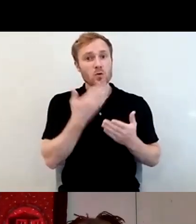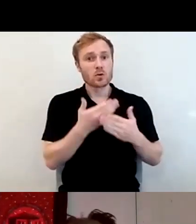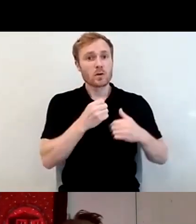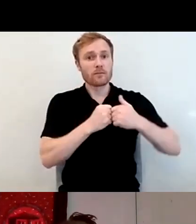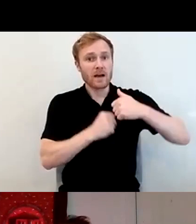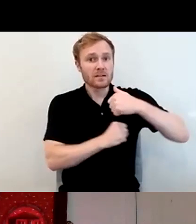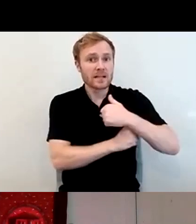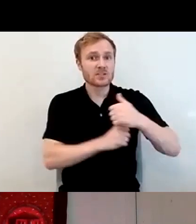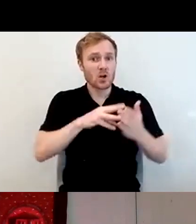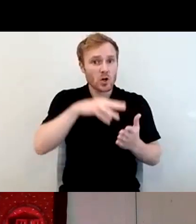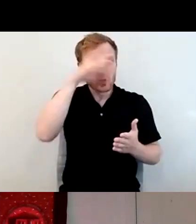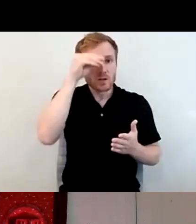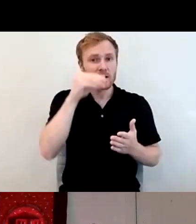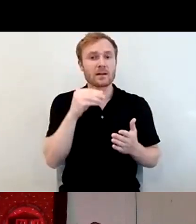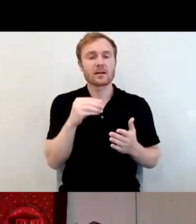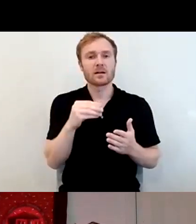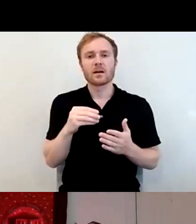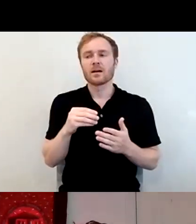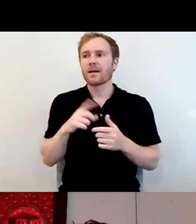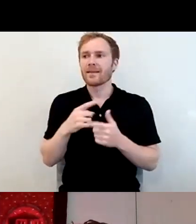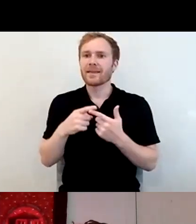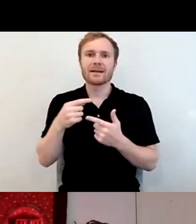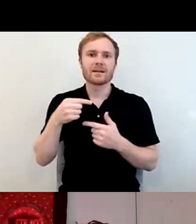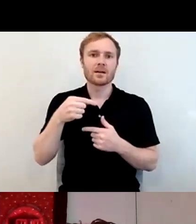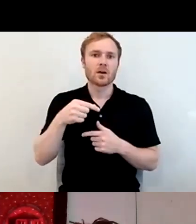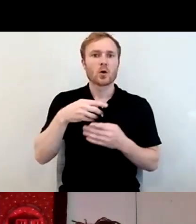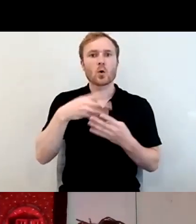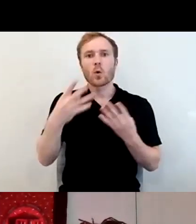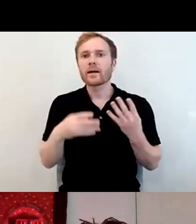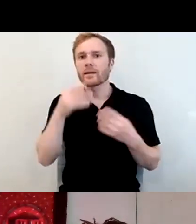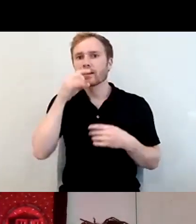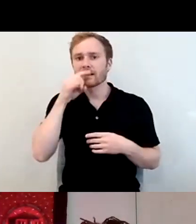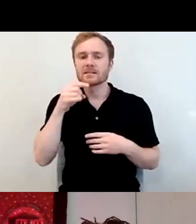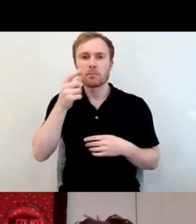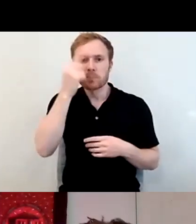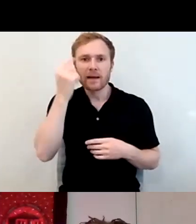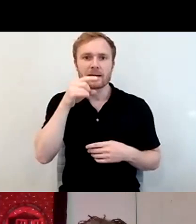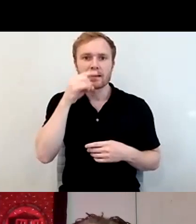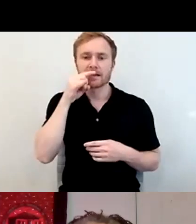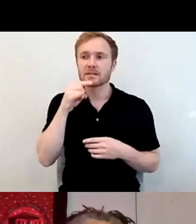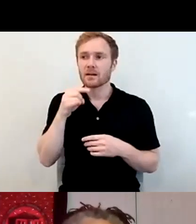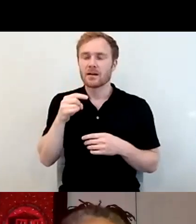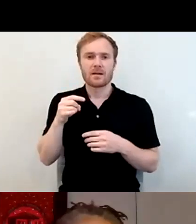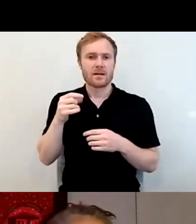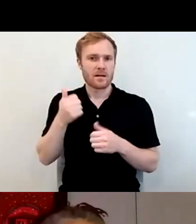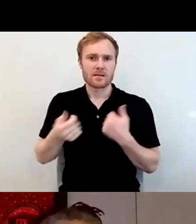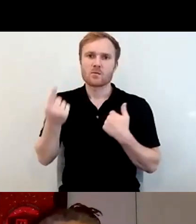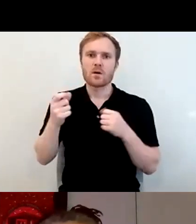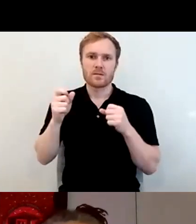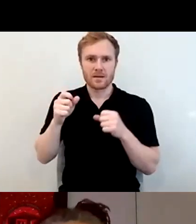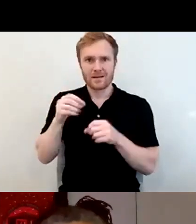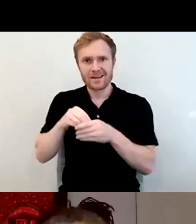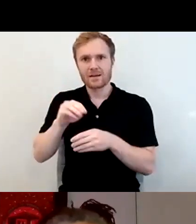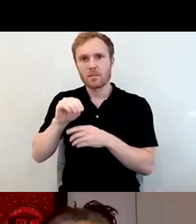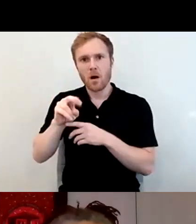then queer kids, Black kids, even in places like the Mon Valley, can feel safe to express who they are. One